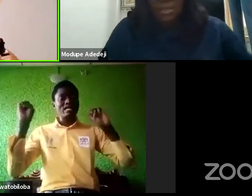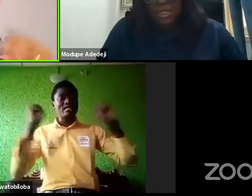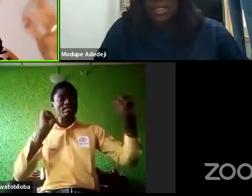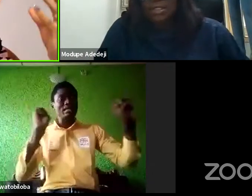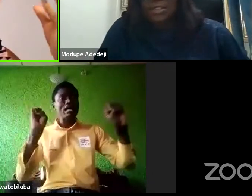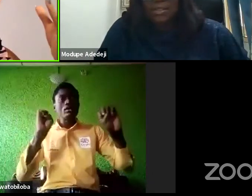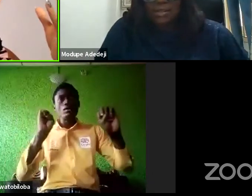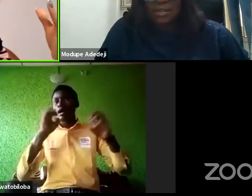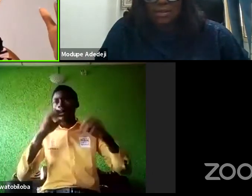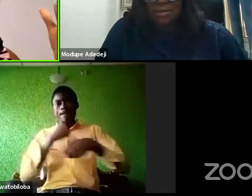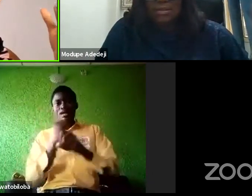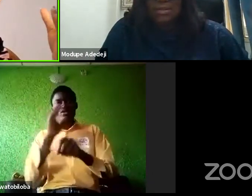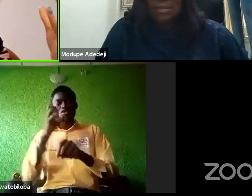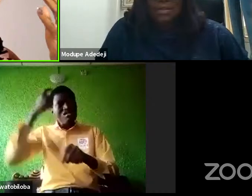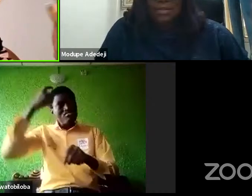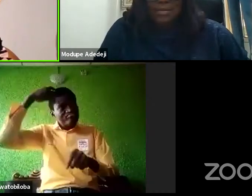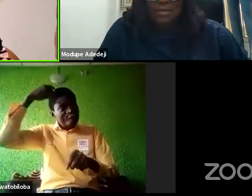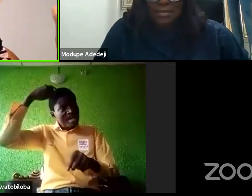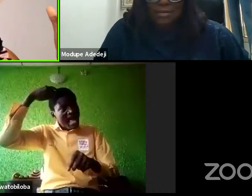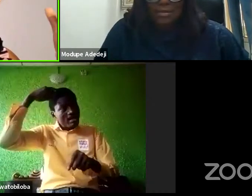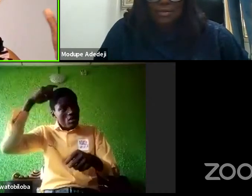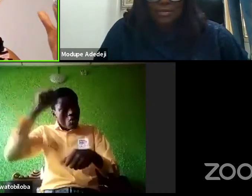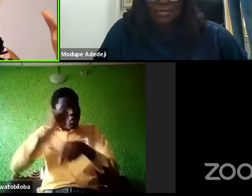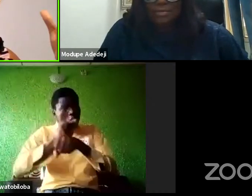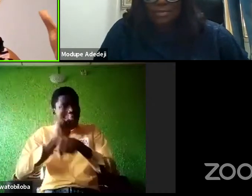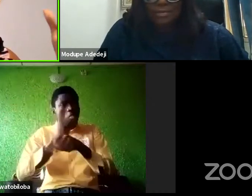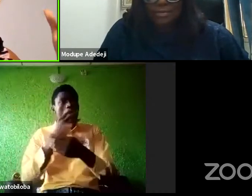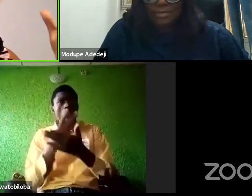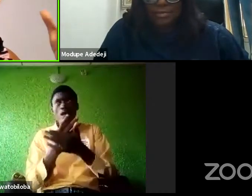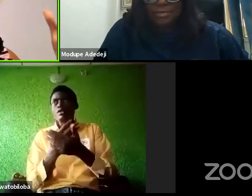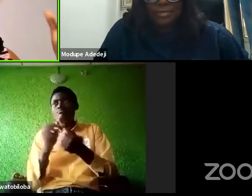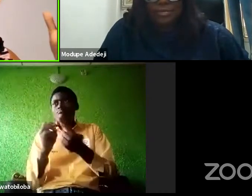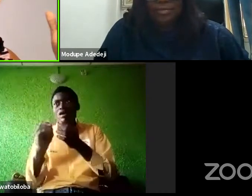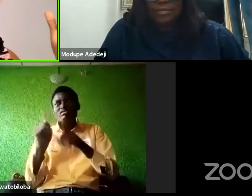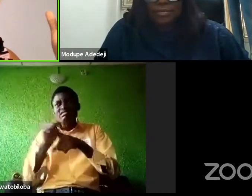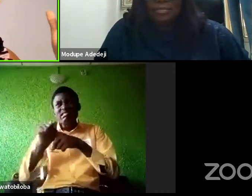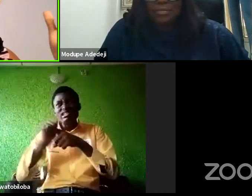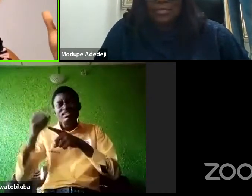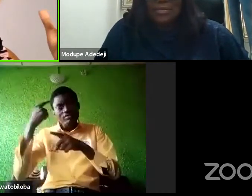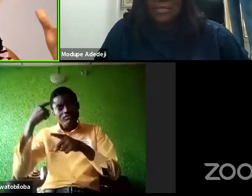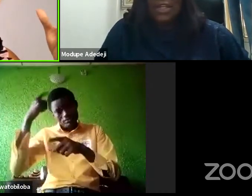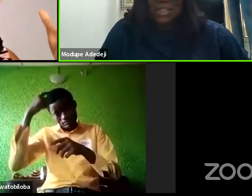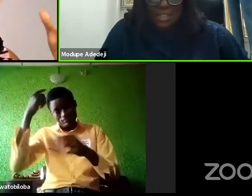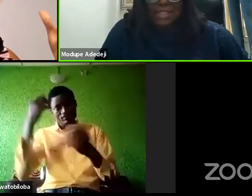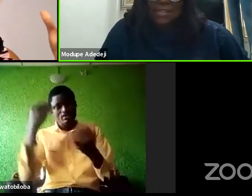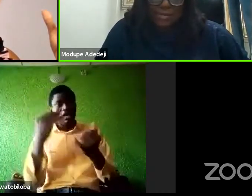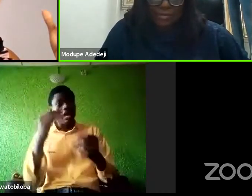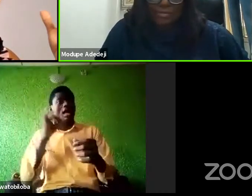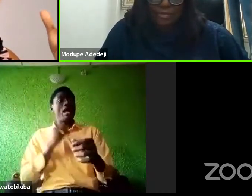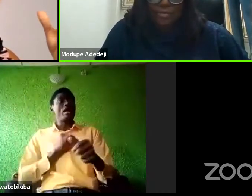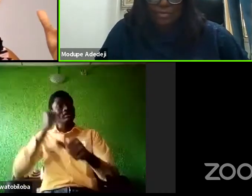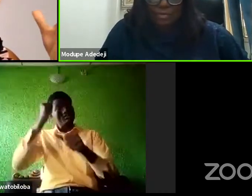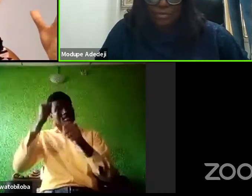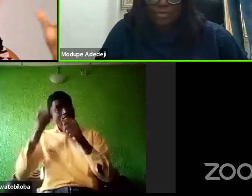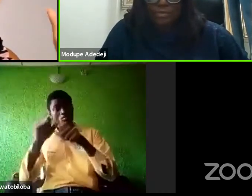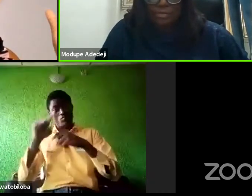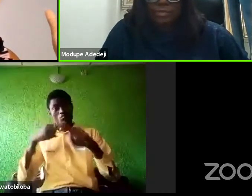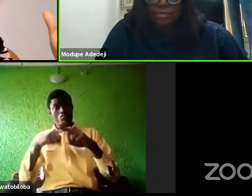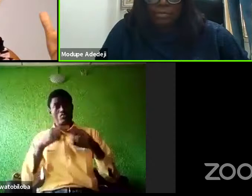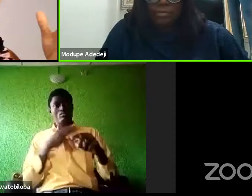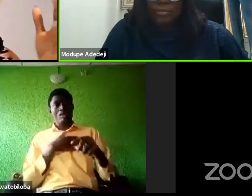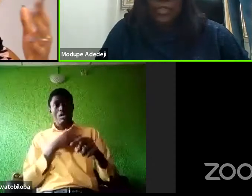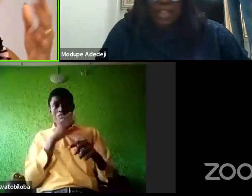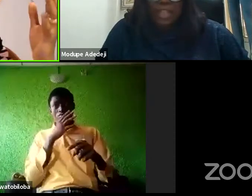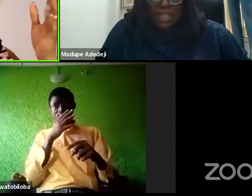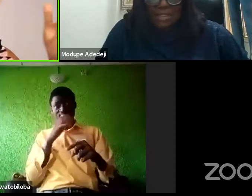can. Maybe buying. I now I remember why my mom wants to buy and sell all through her lifetime, because she's always complaining she can't just sit